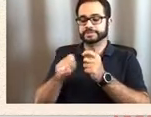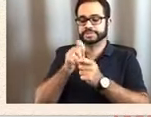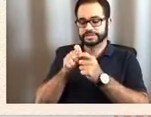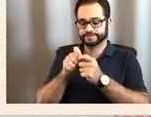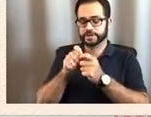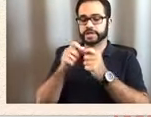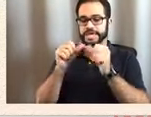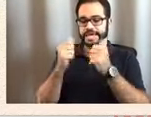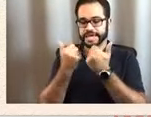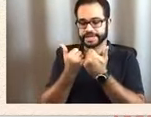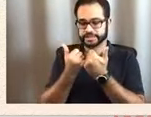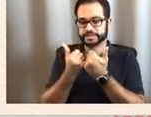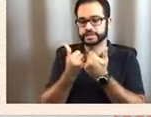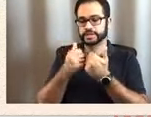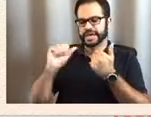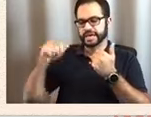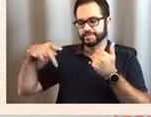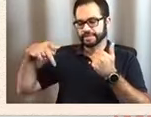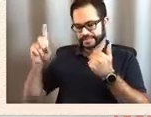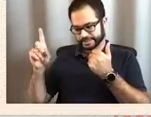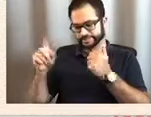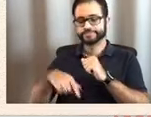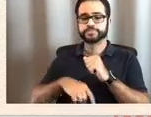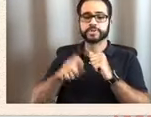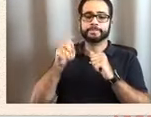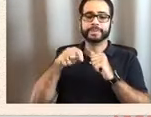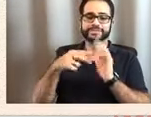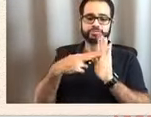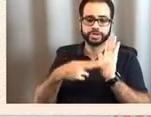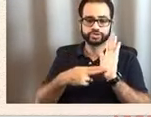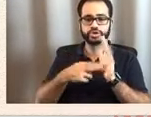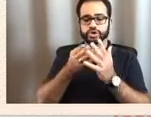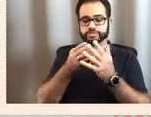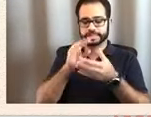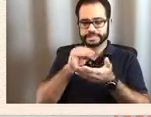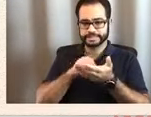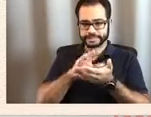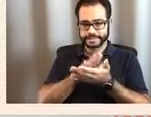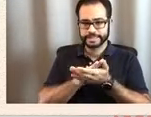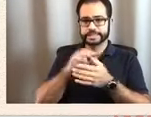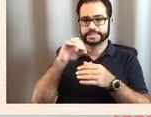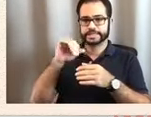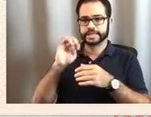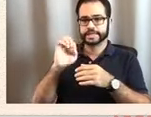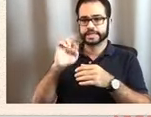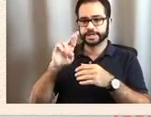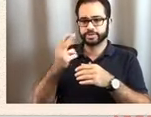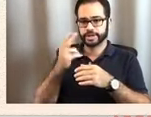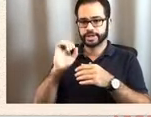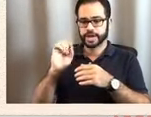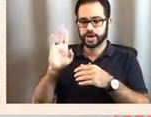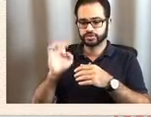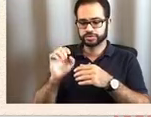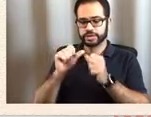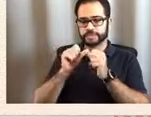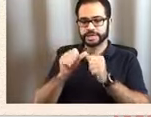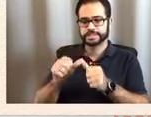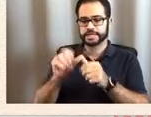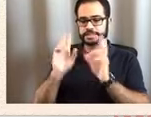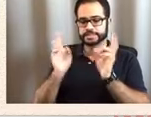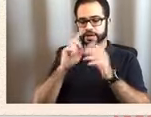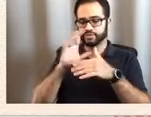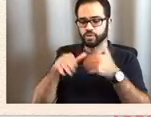persons with disabilities, must register within the Clearinghouse and maintain the employment status of all employees within